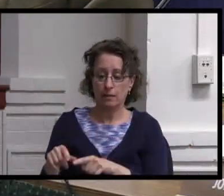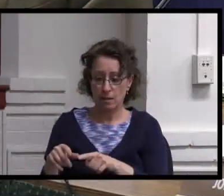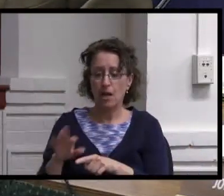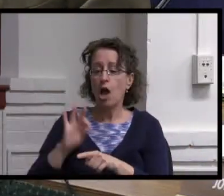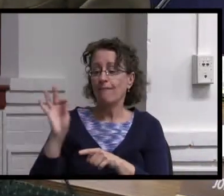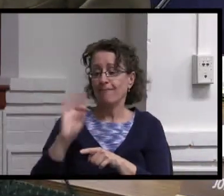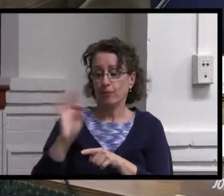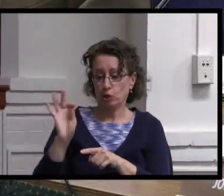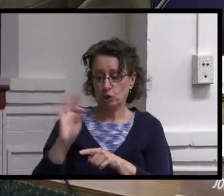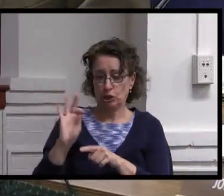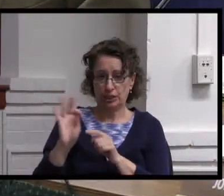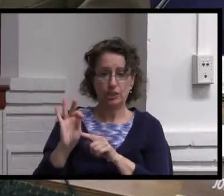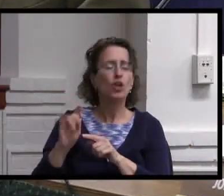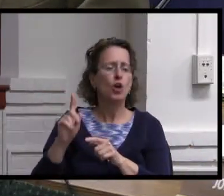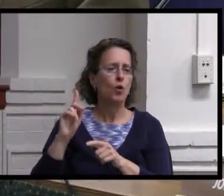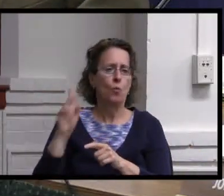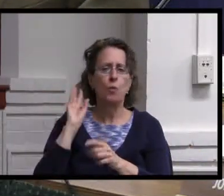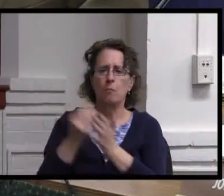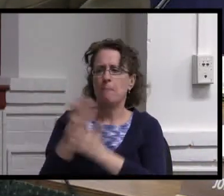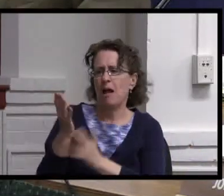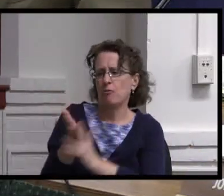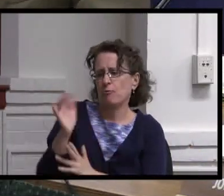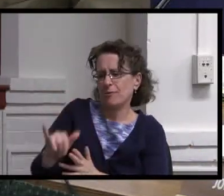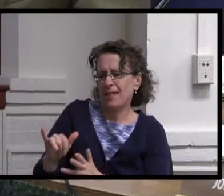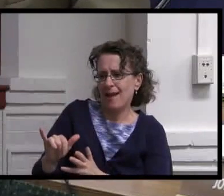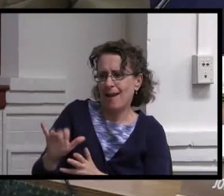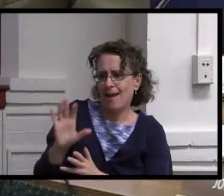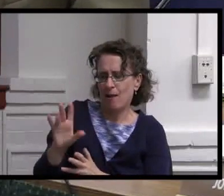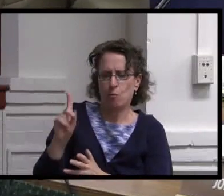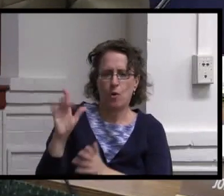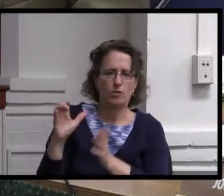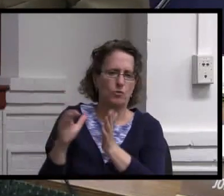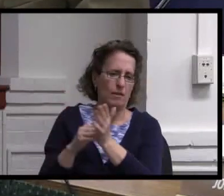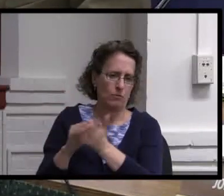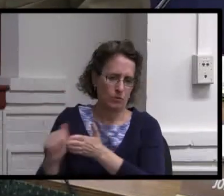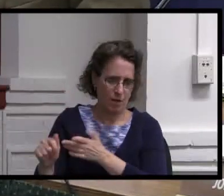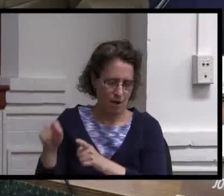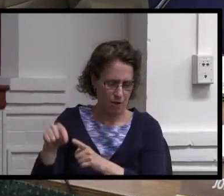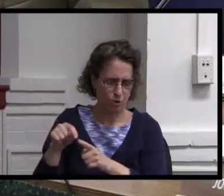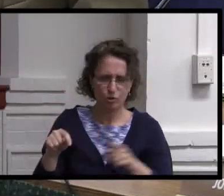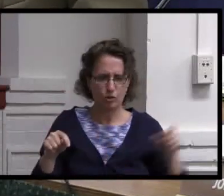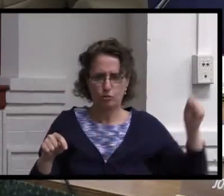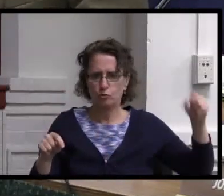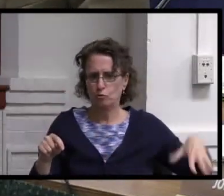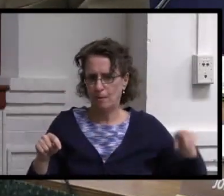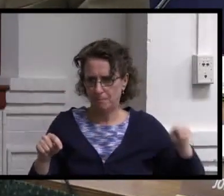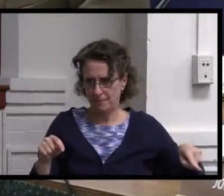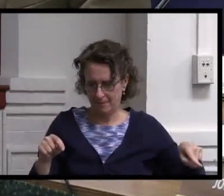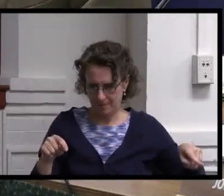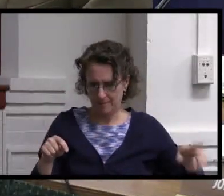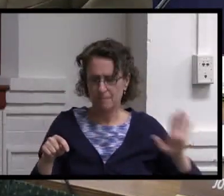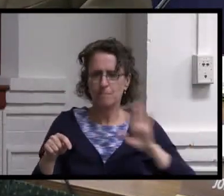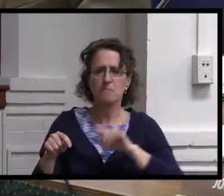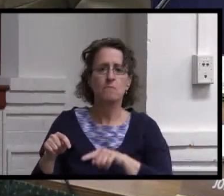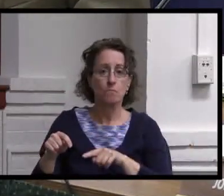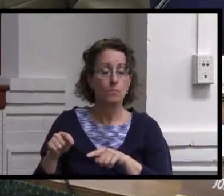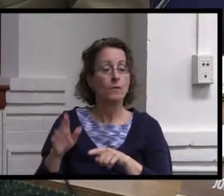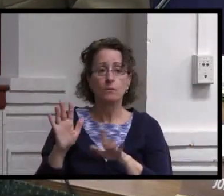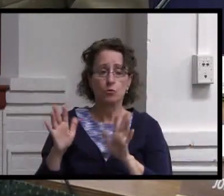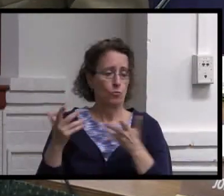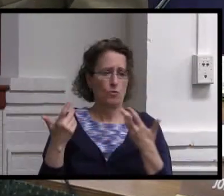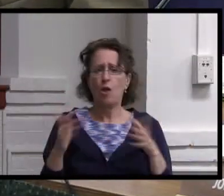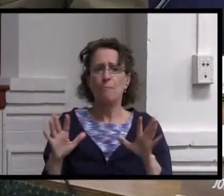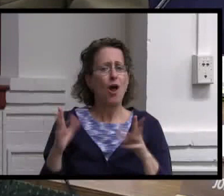furnishings purchase tonight. So this $100,000, rounded off, is actually anticipated and budgeted.